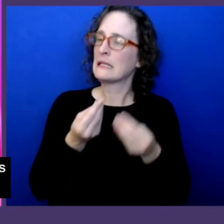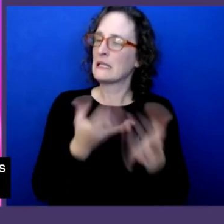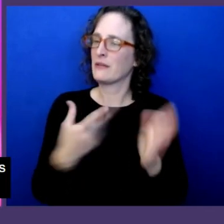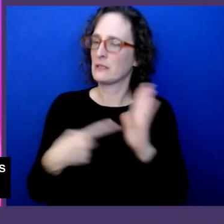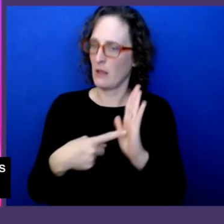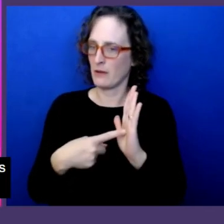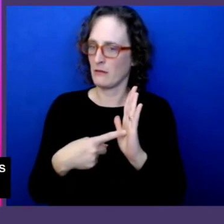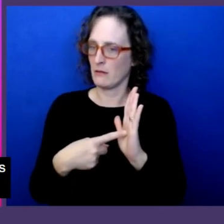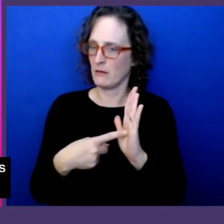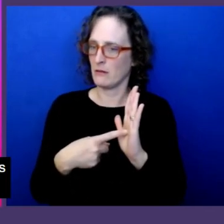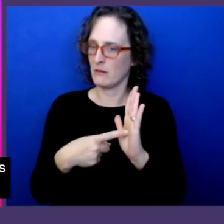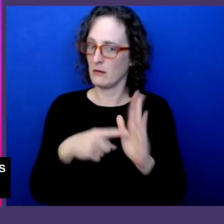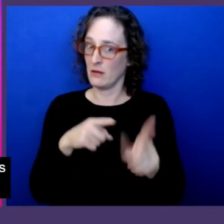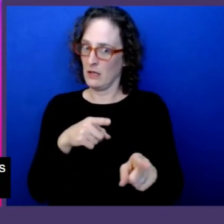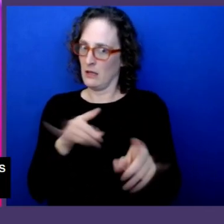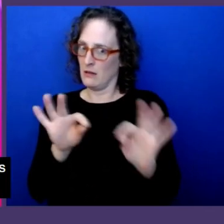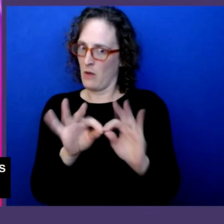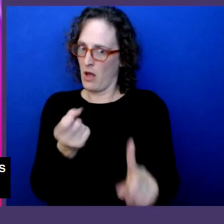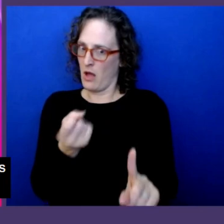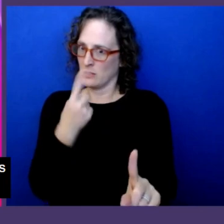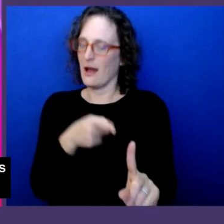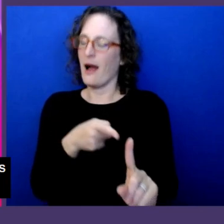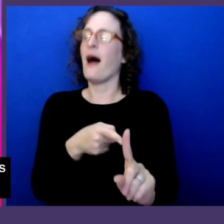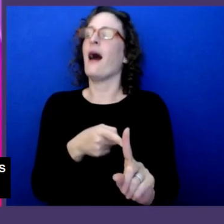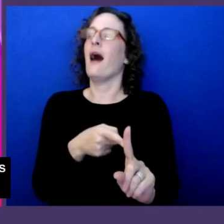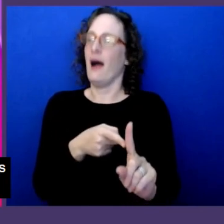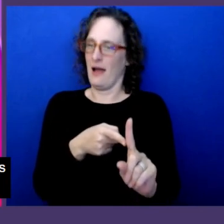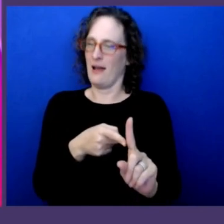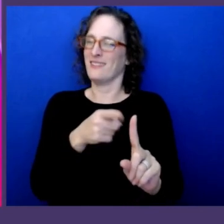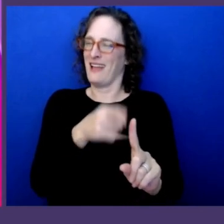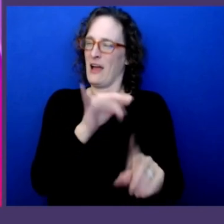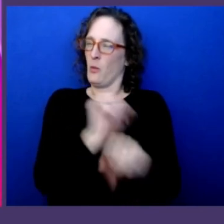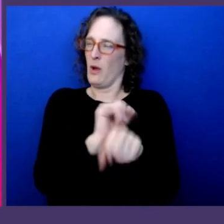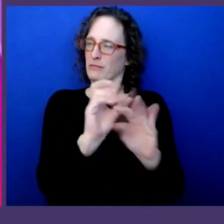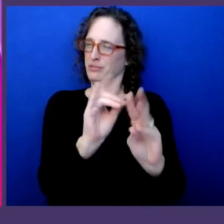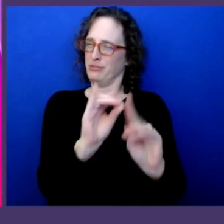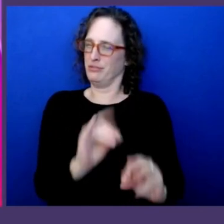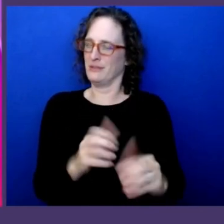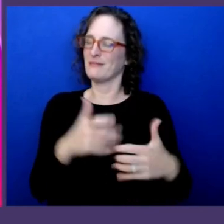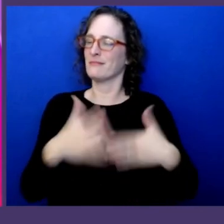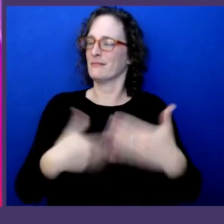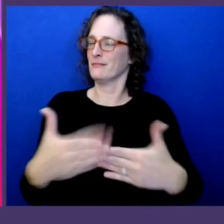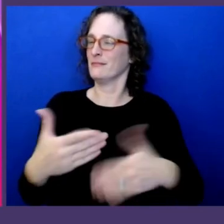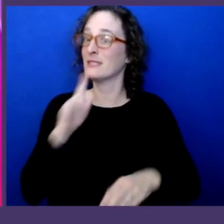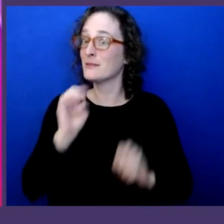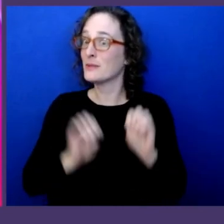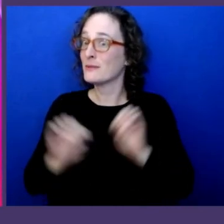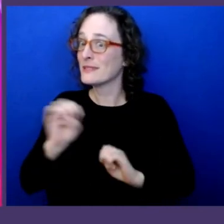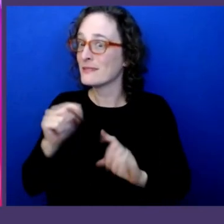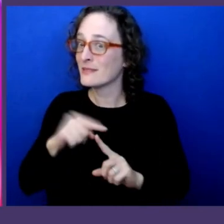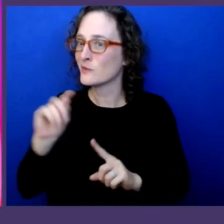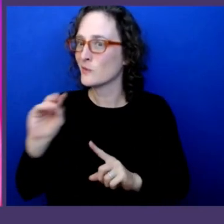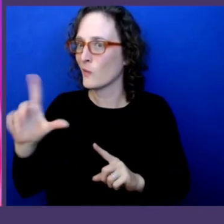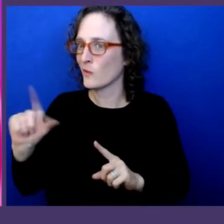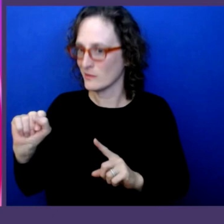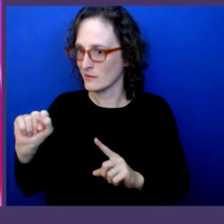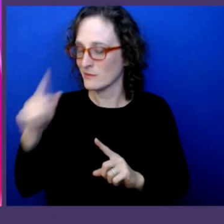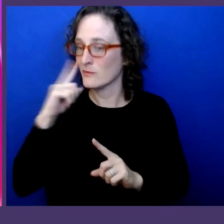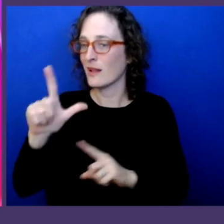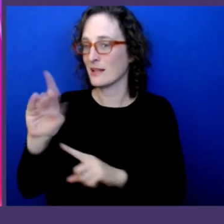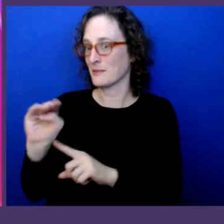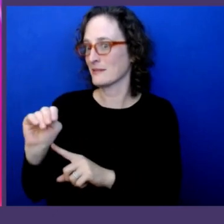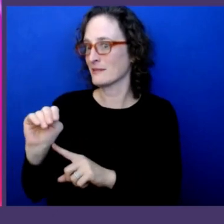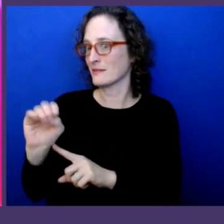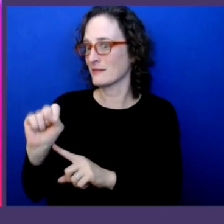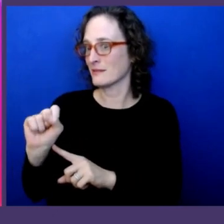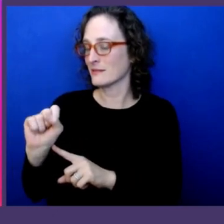can. Experiment with tools and plugins to offload tasks that are difficult for LLMs natively. And then think about not